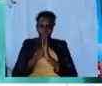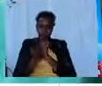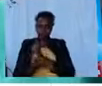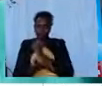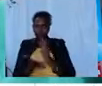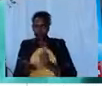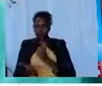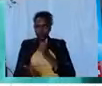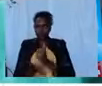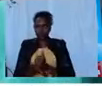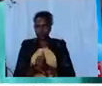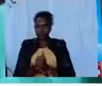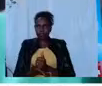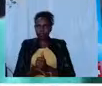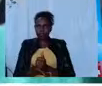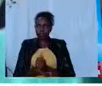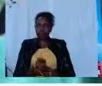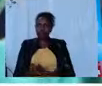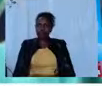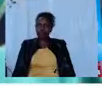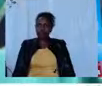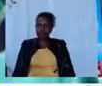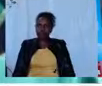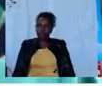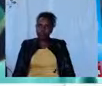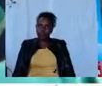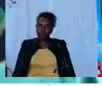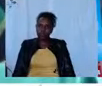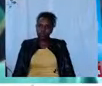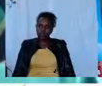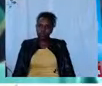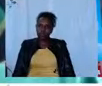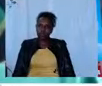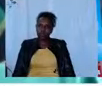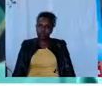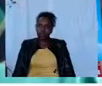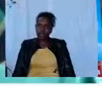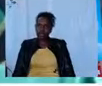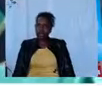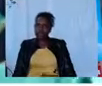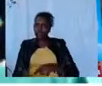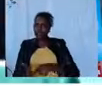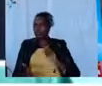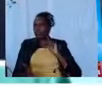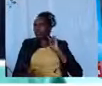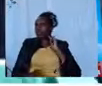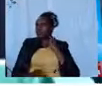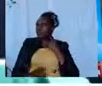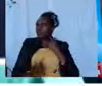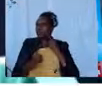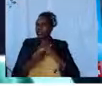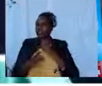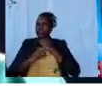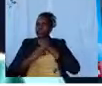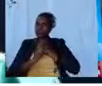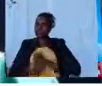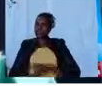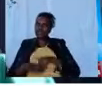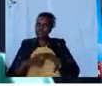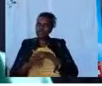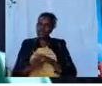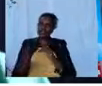Amen. 'Tis so sweet